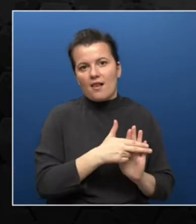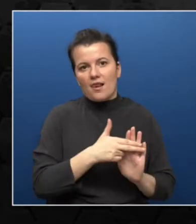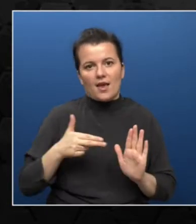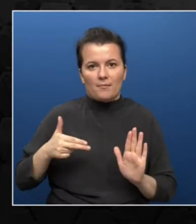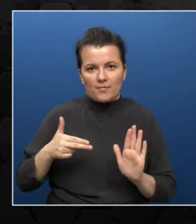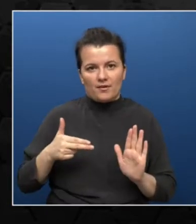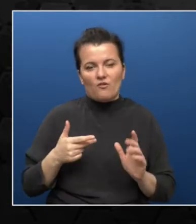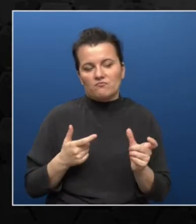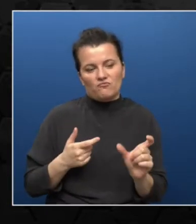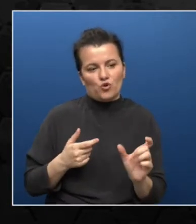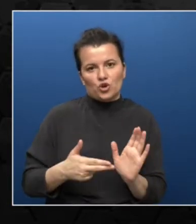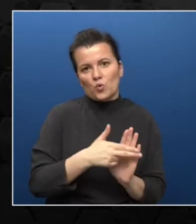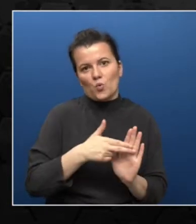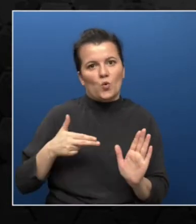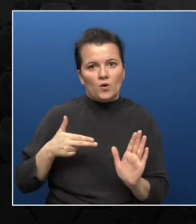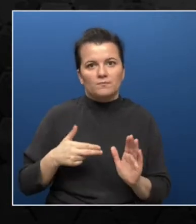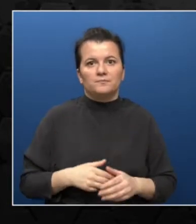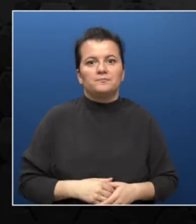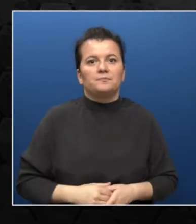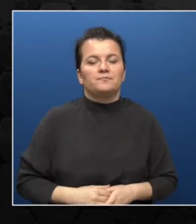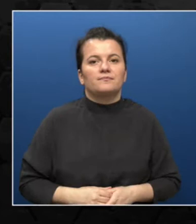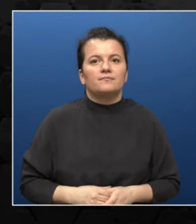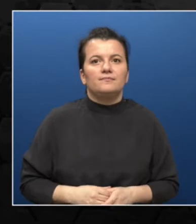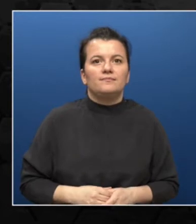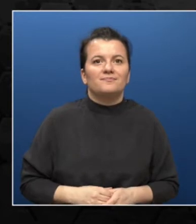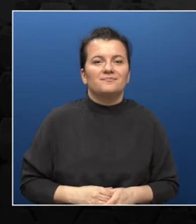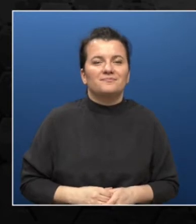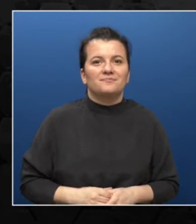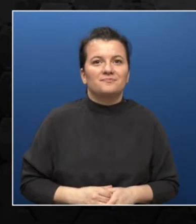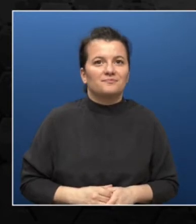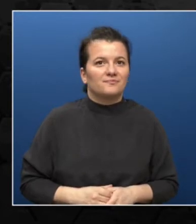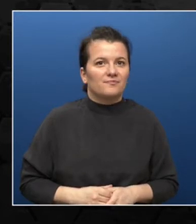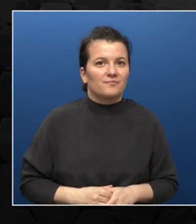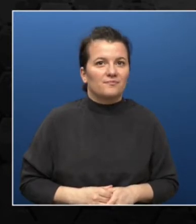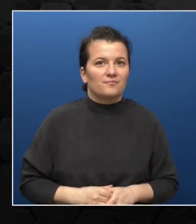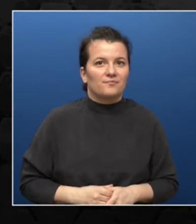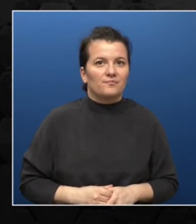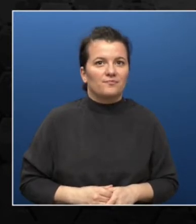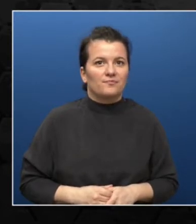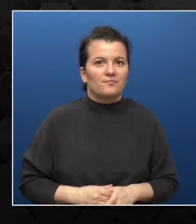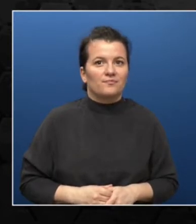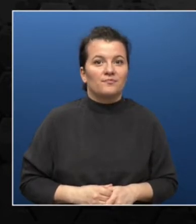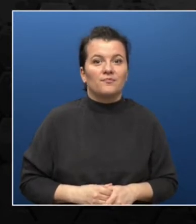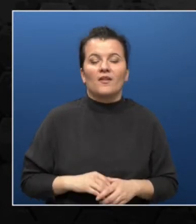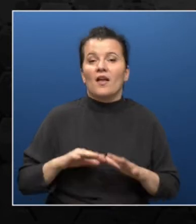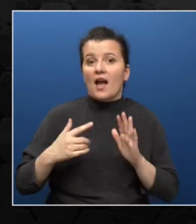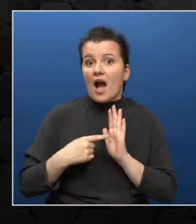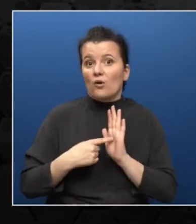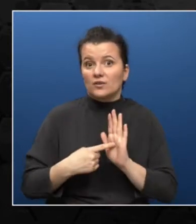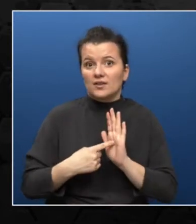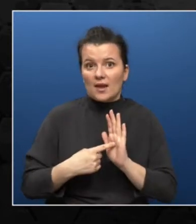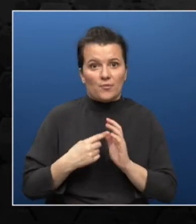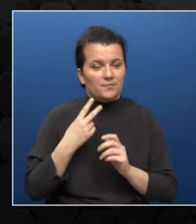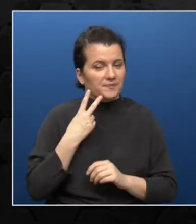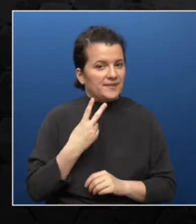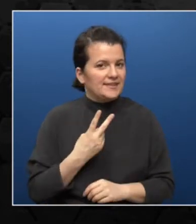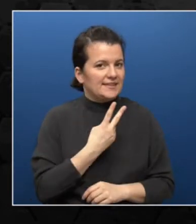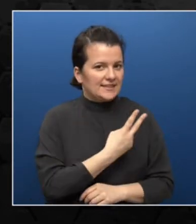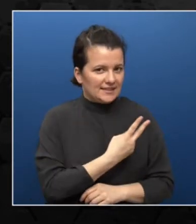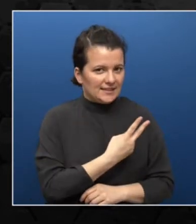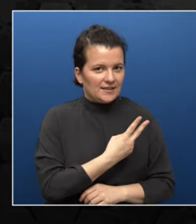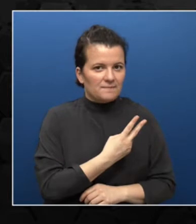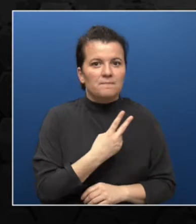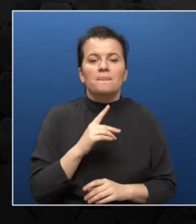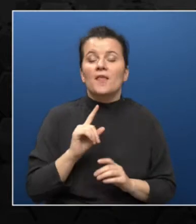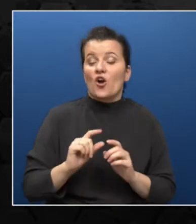Great. So here first, to start doing our demo, we are gonna basically